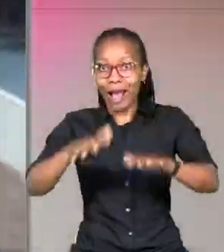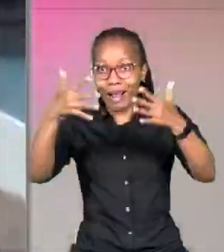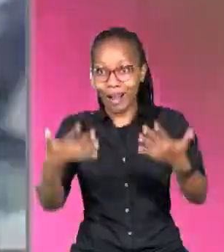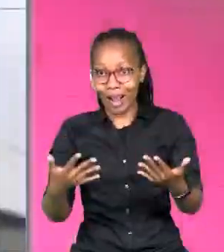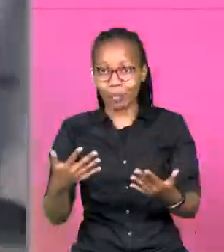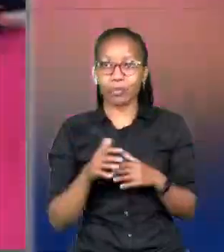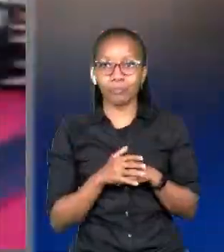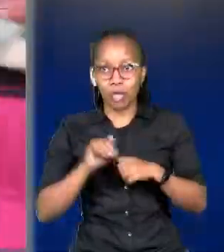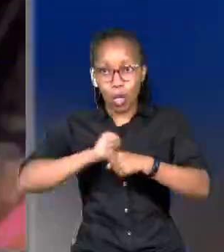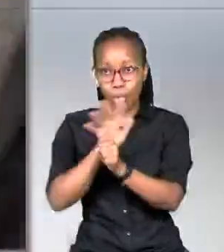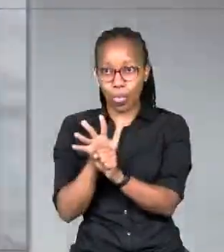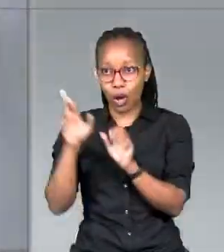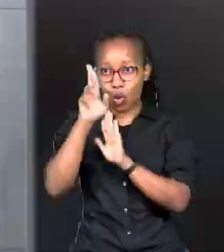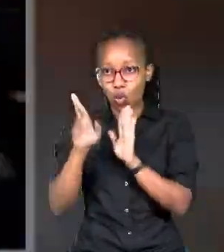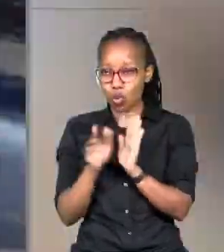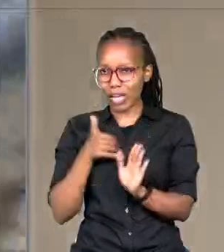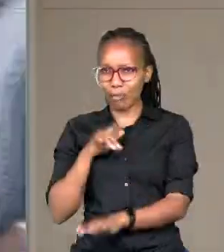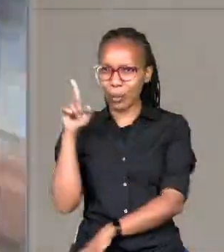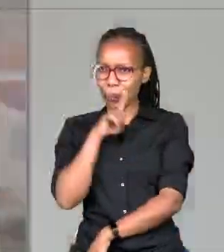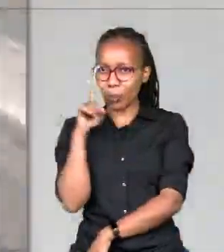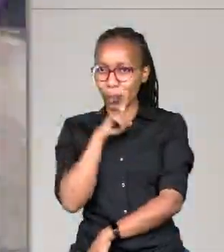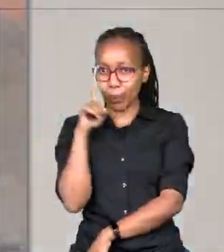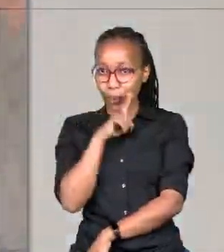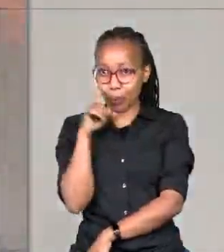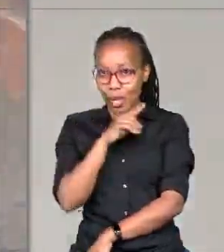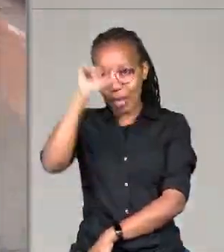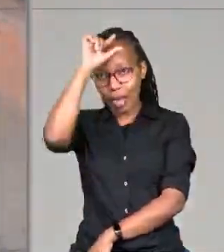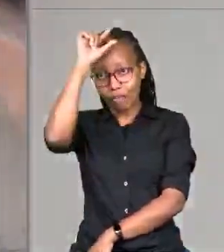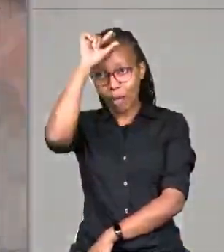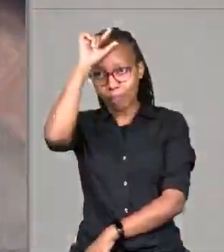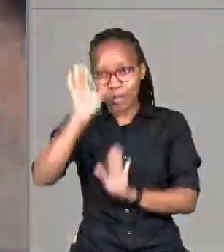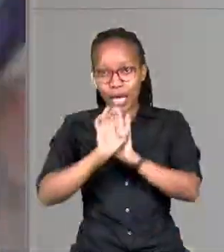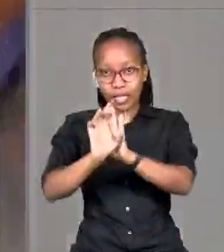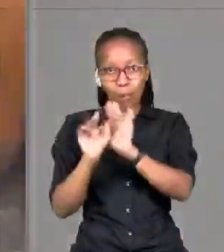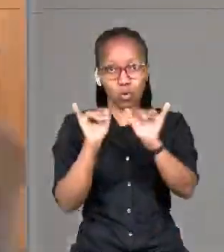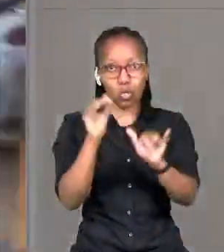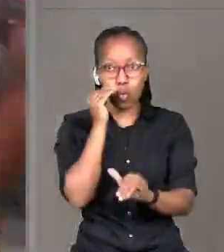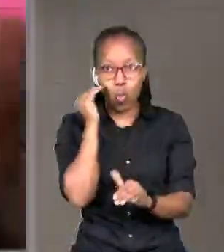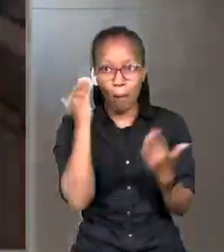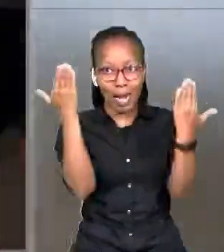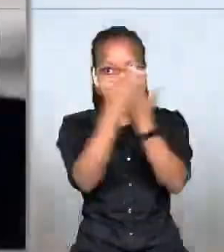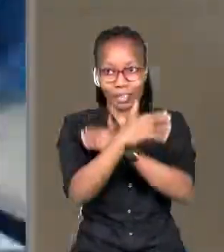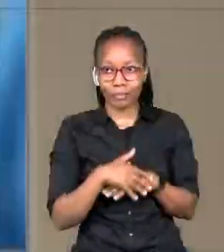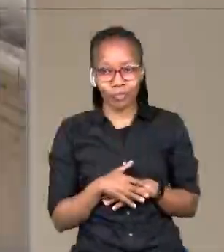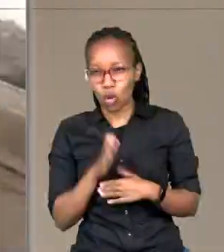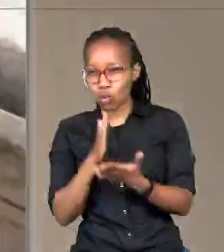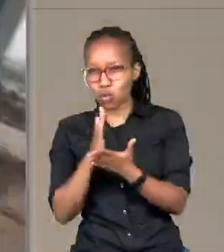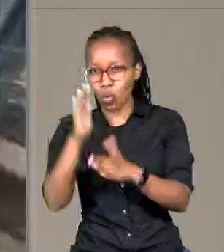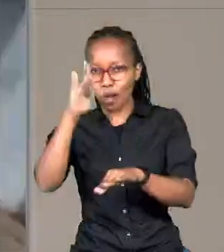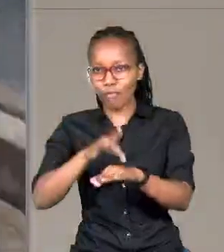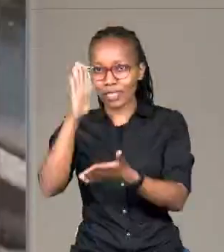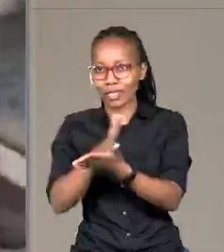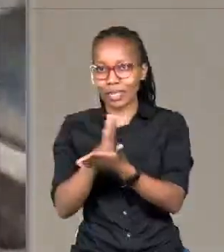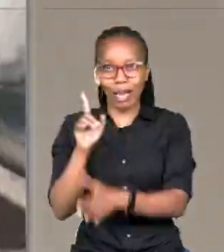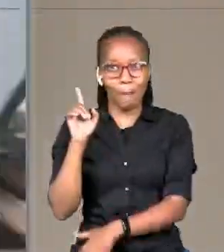COVID-19 restrictions put in place by the Ministry of Health and the government, including curfew hours, this has tampered heavily with this sector, and